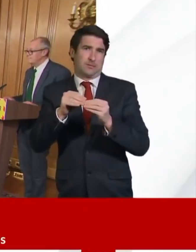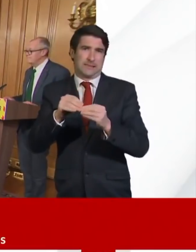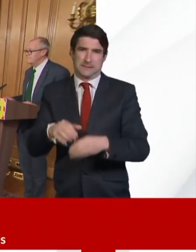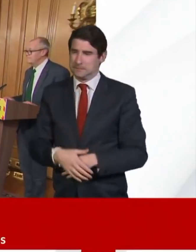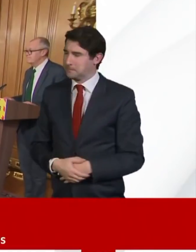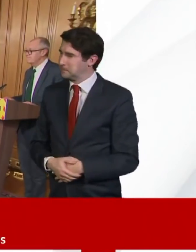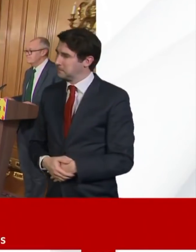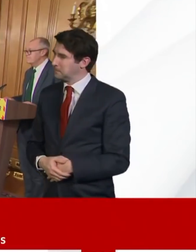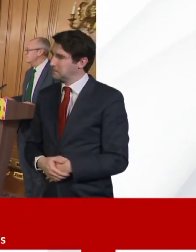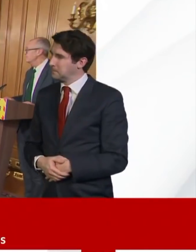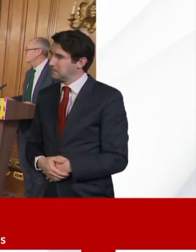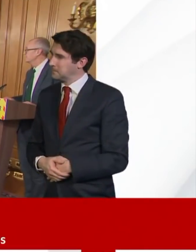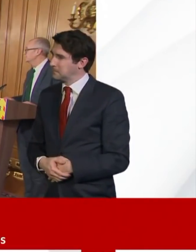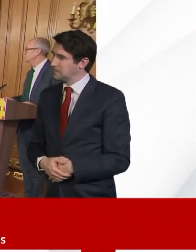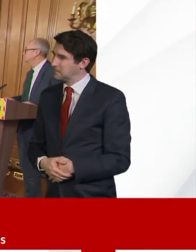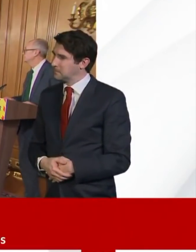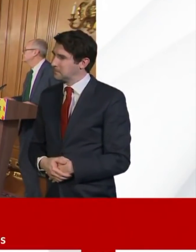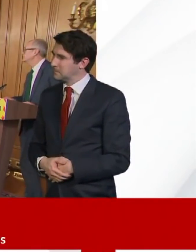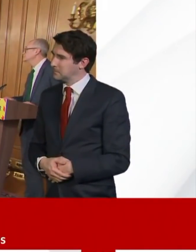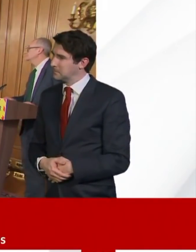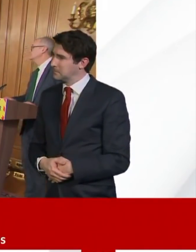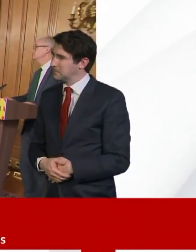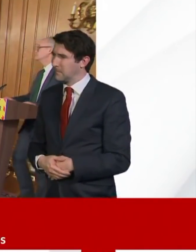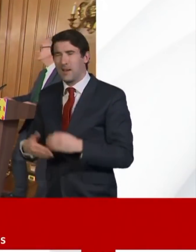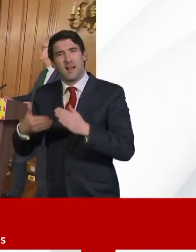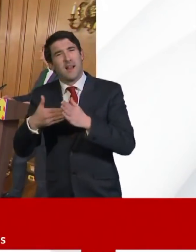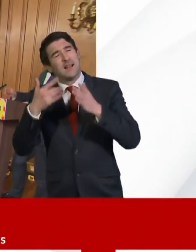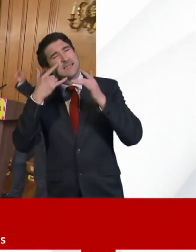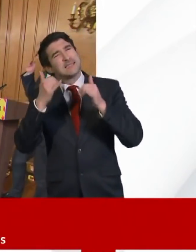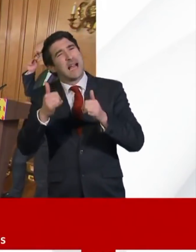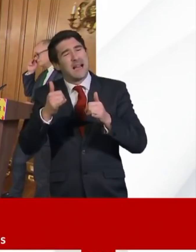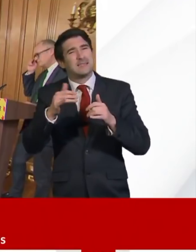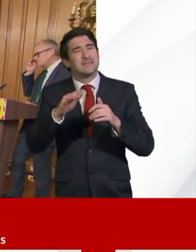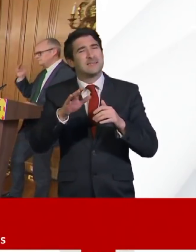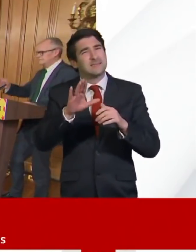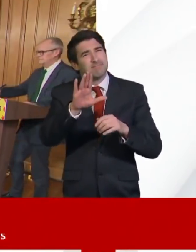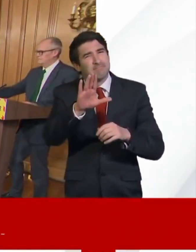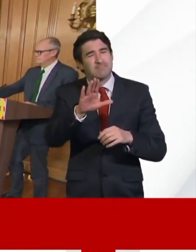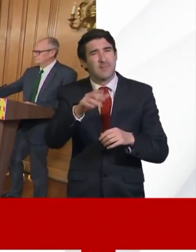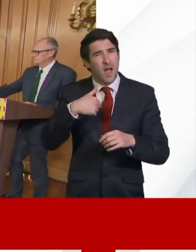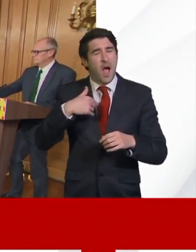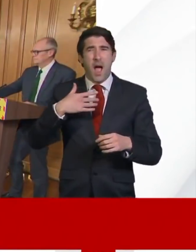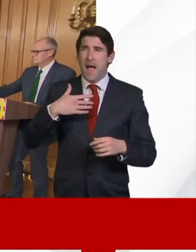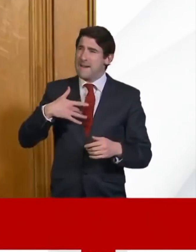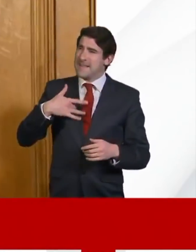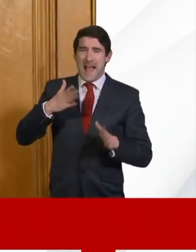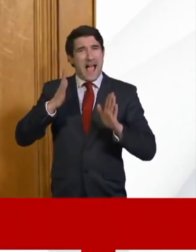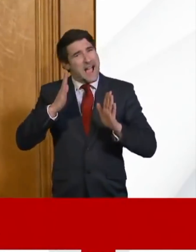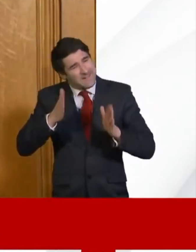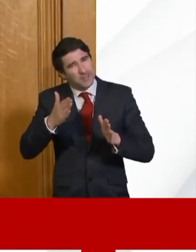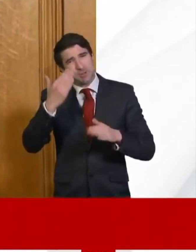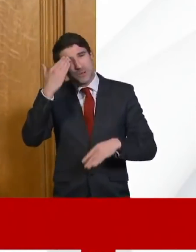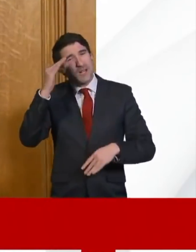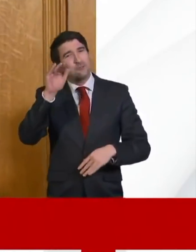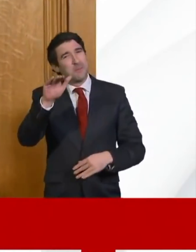plan. Yeah, on testing, I mean, you've got to remember, this is a completely new virus initially. From the time that actually the Chinese